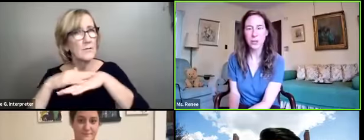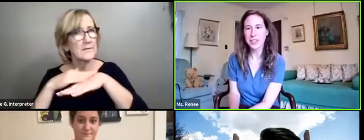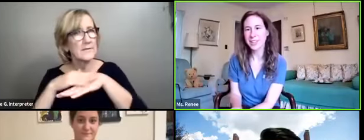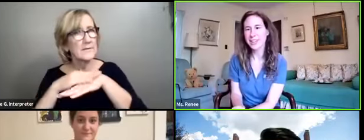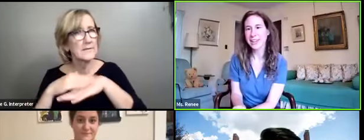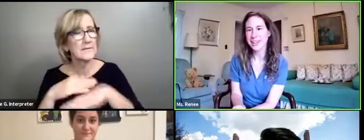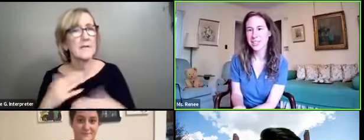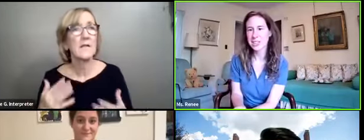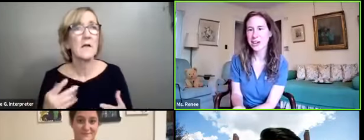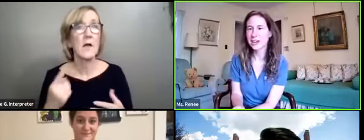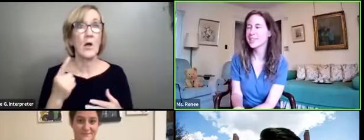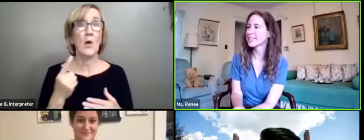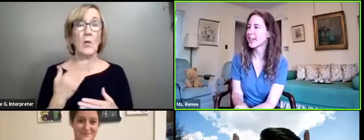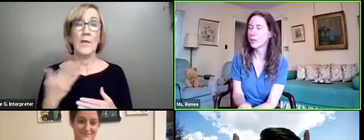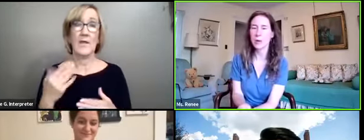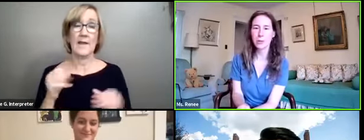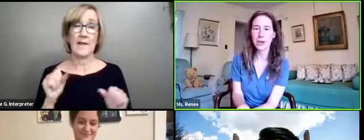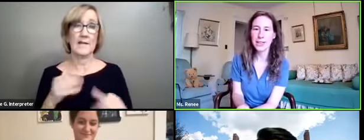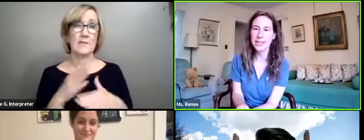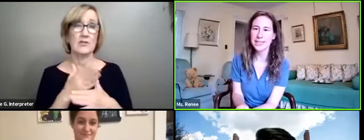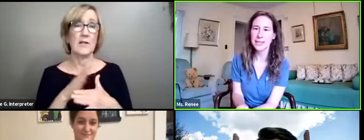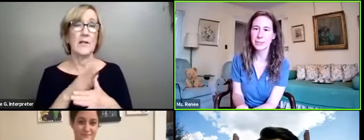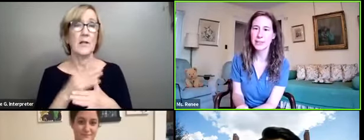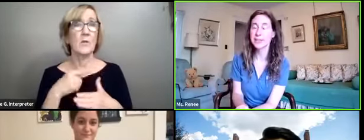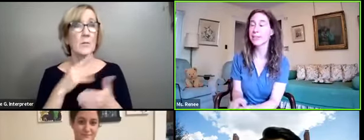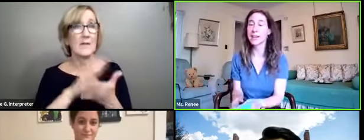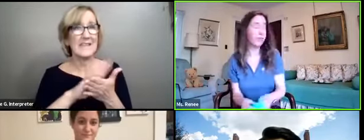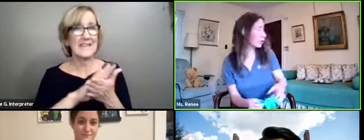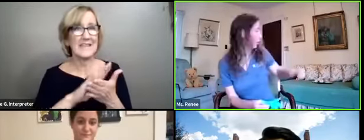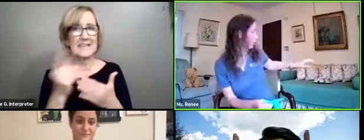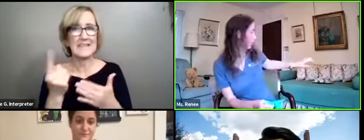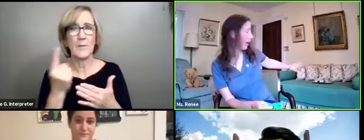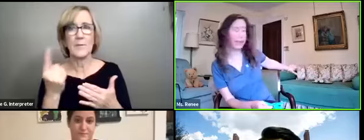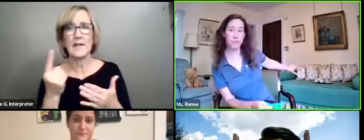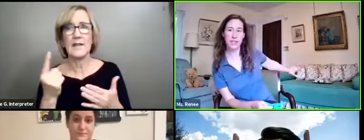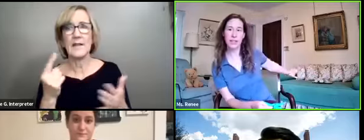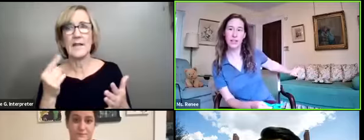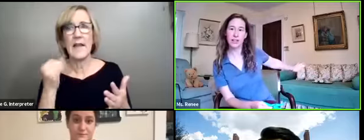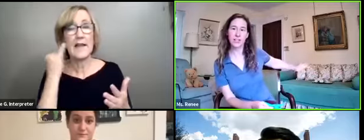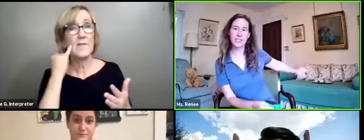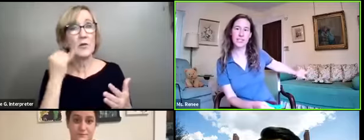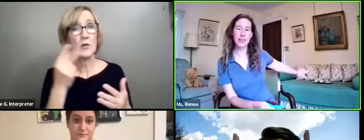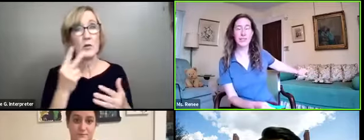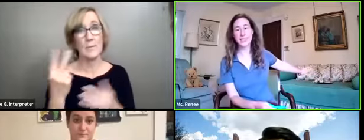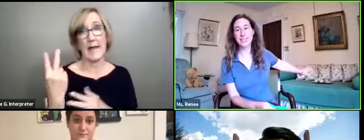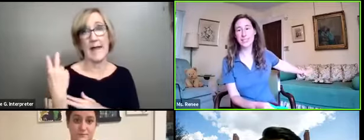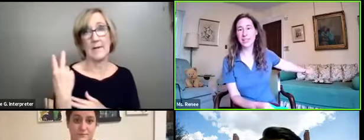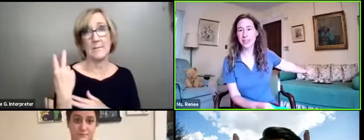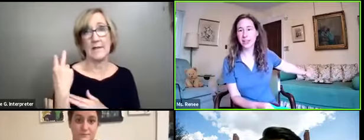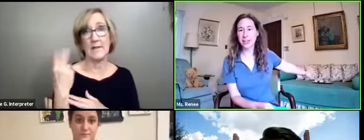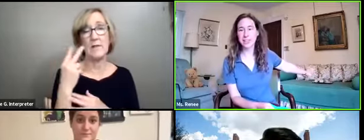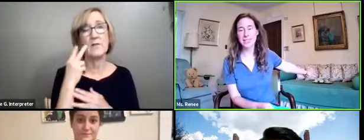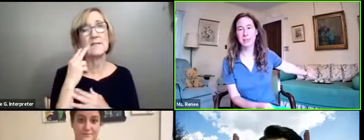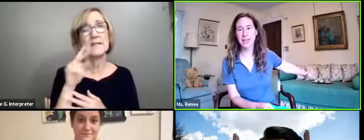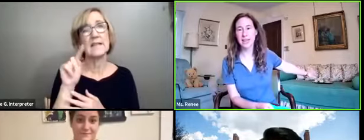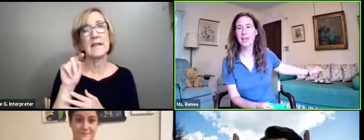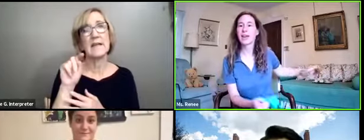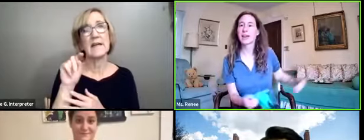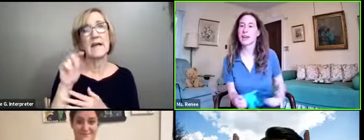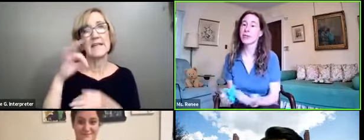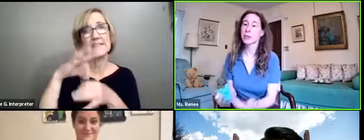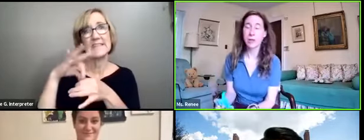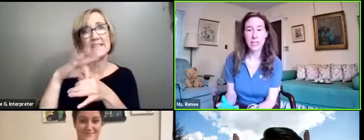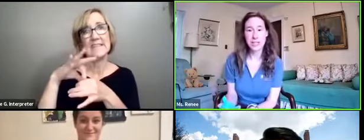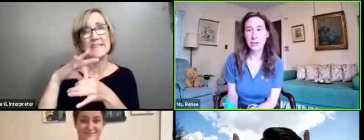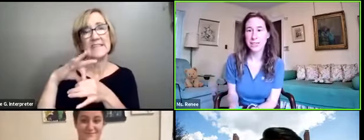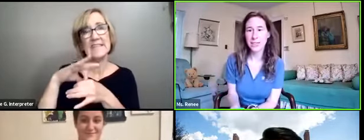Sure, one thing that I can share is that when we're cleaning something, like if you look behind me, you'll see a tea set here on the daybed.